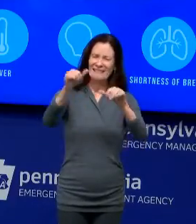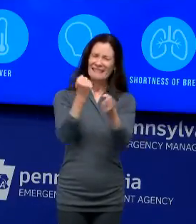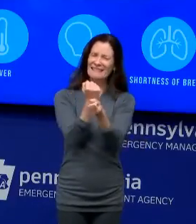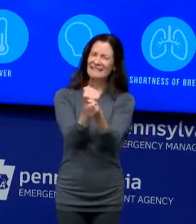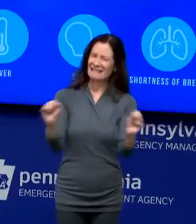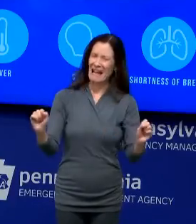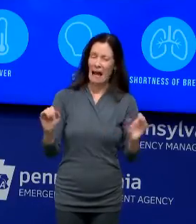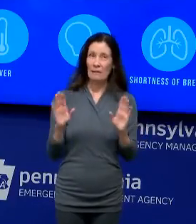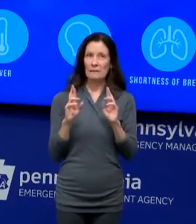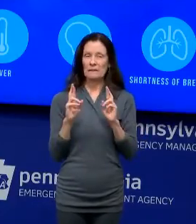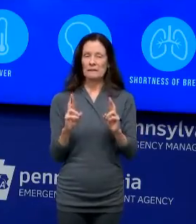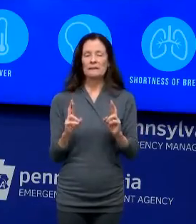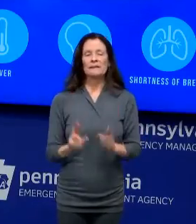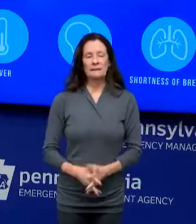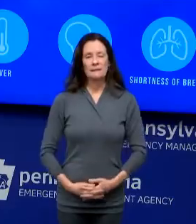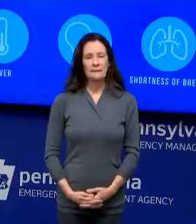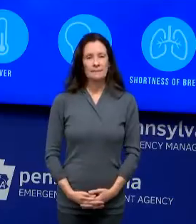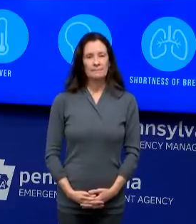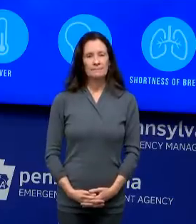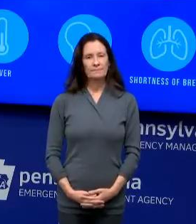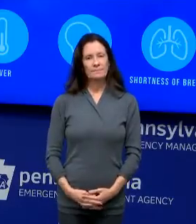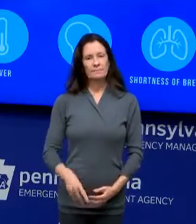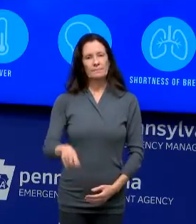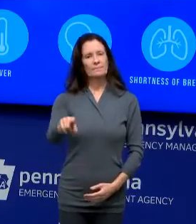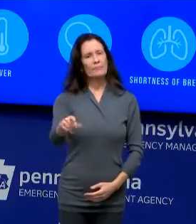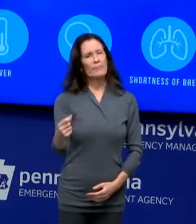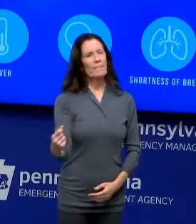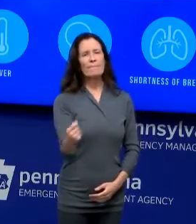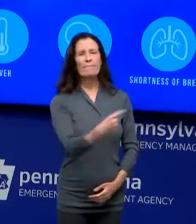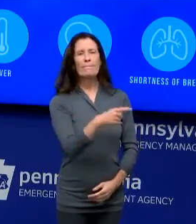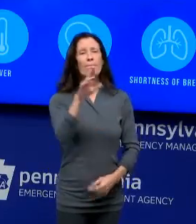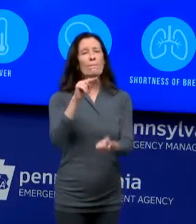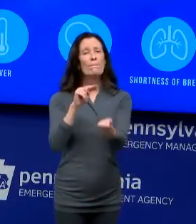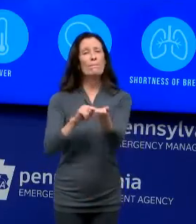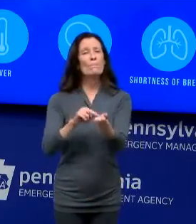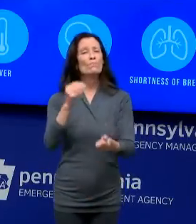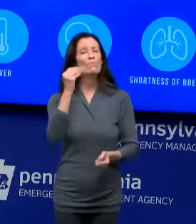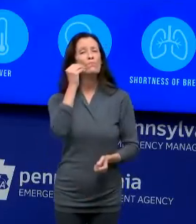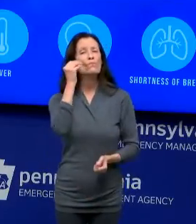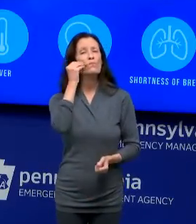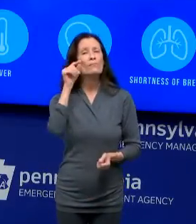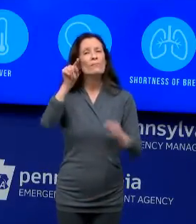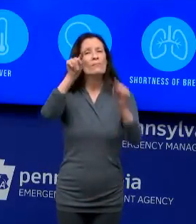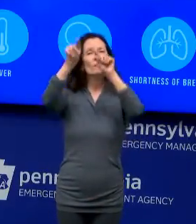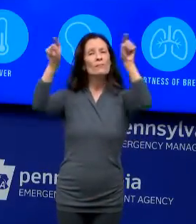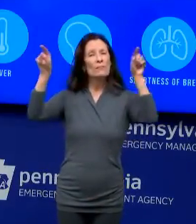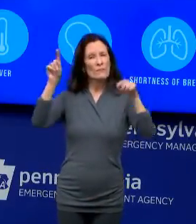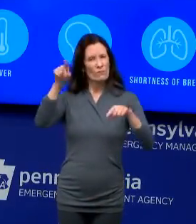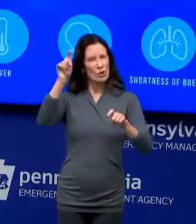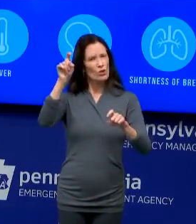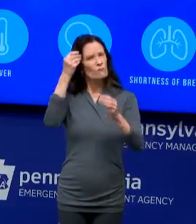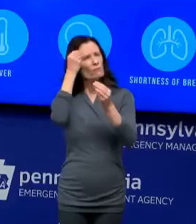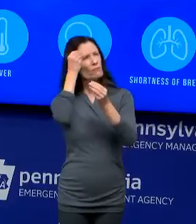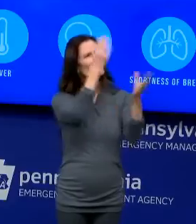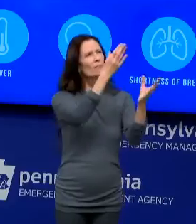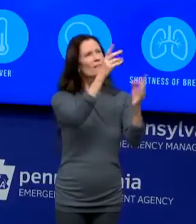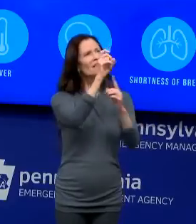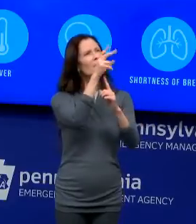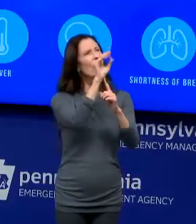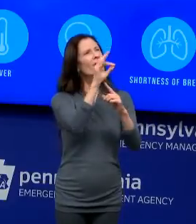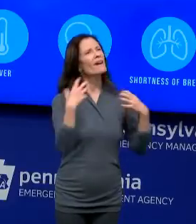when residents die from COVID-19? They're required to contact the Department of Health if someone dies of COVID-19,